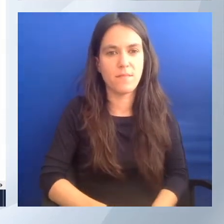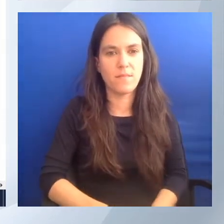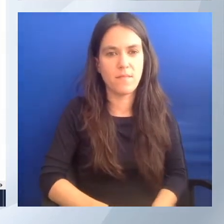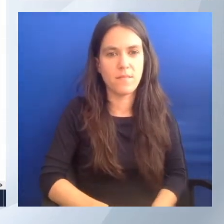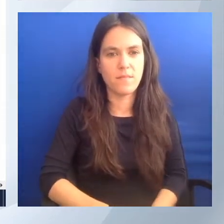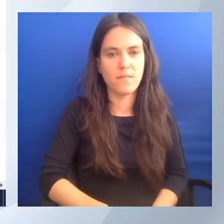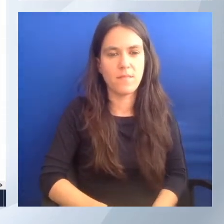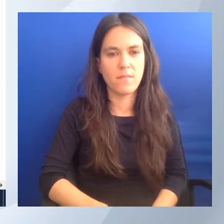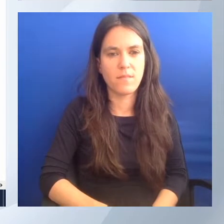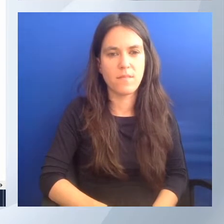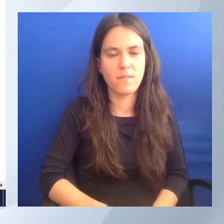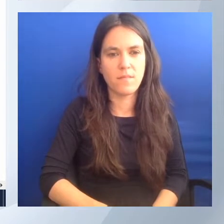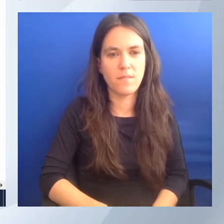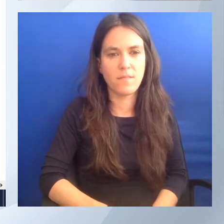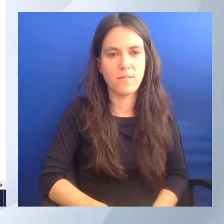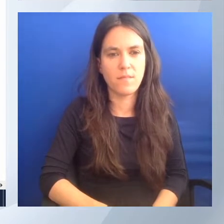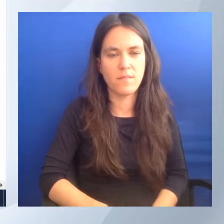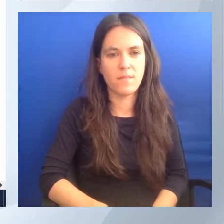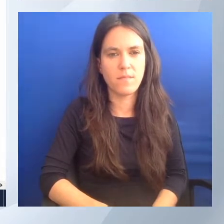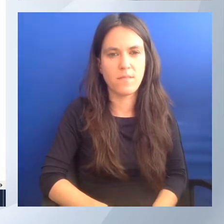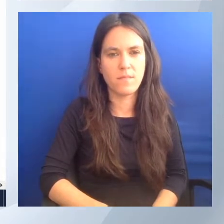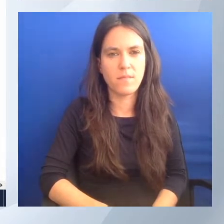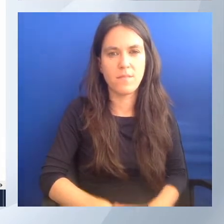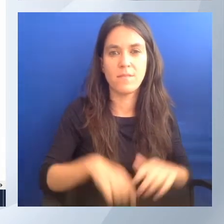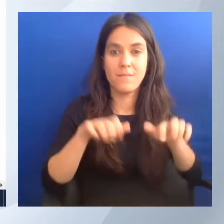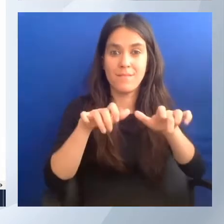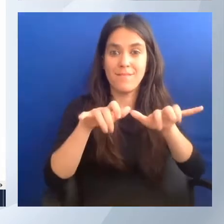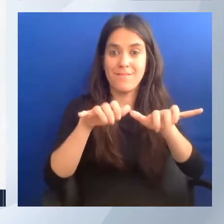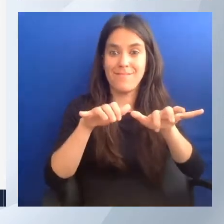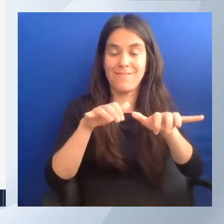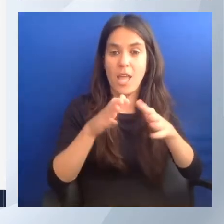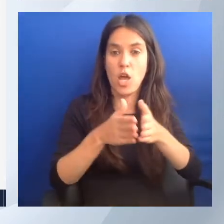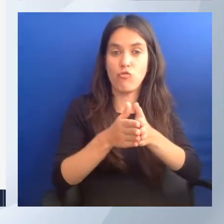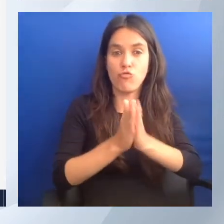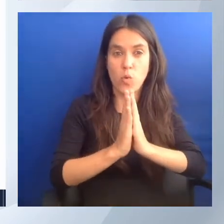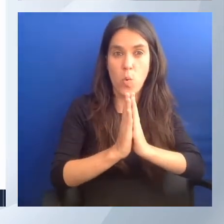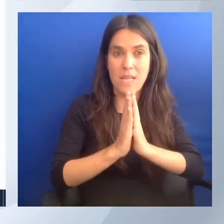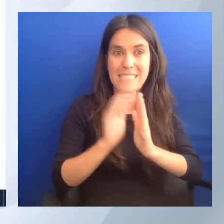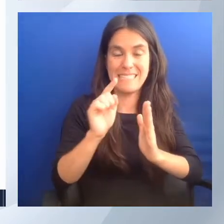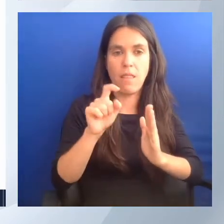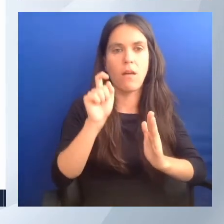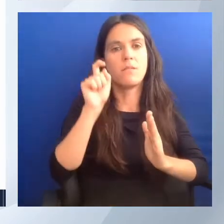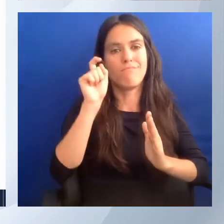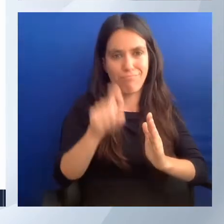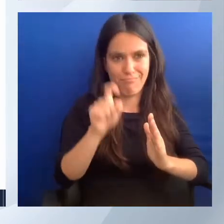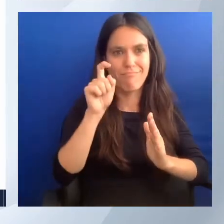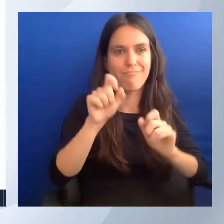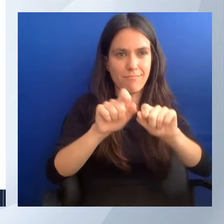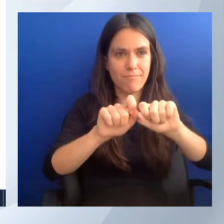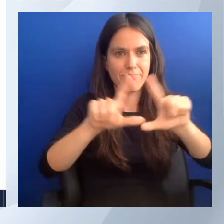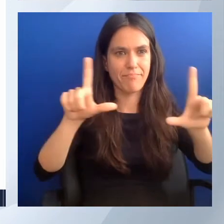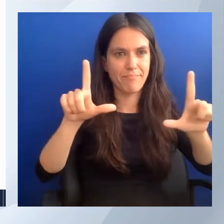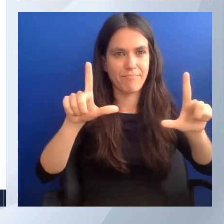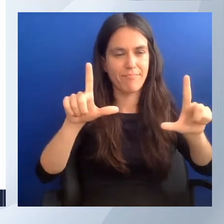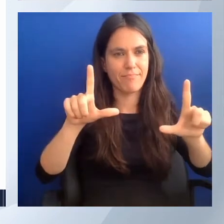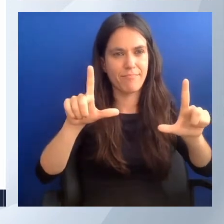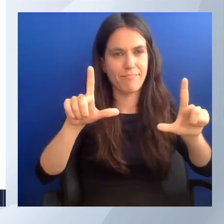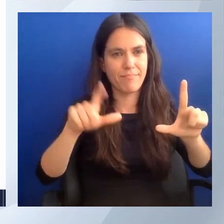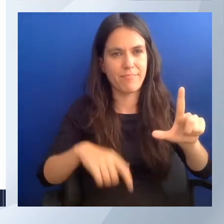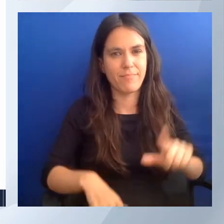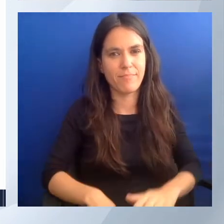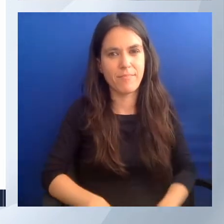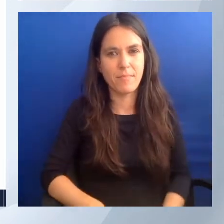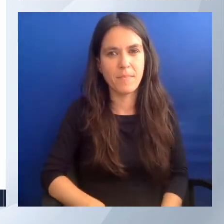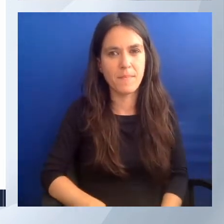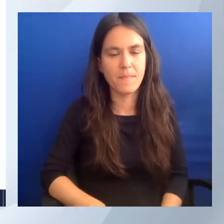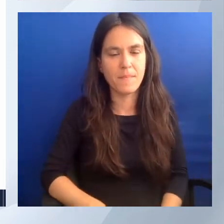up. It figured out that there is a pull request and I can use the browse to see. And here you can see